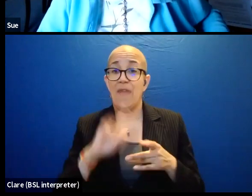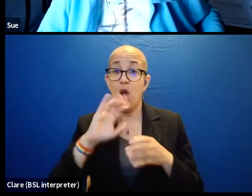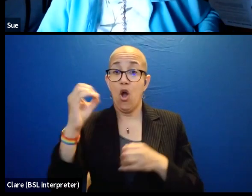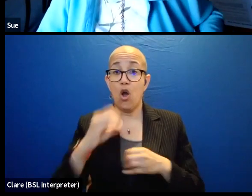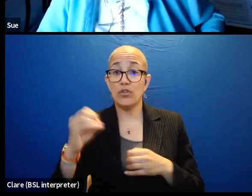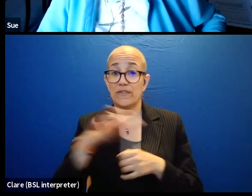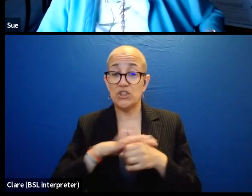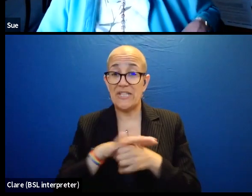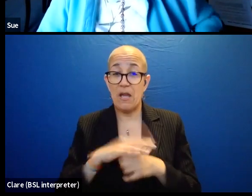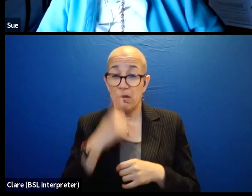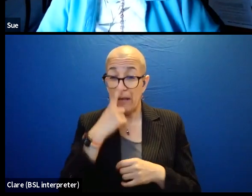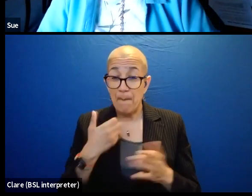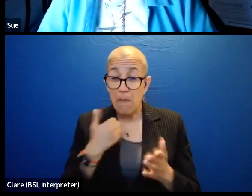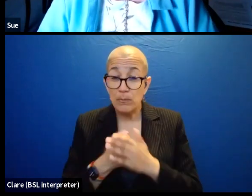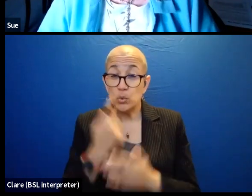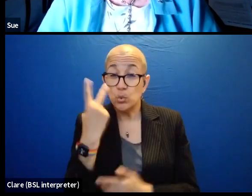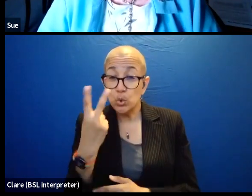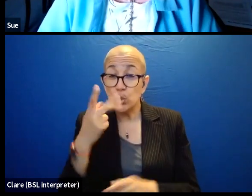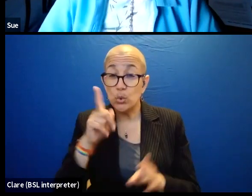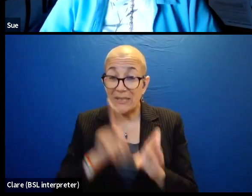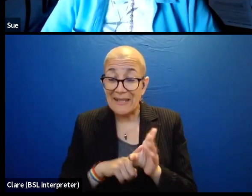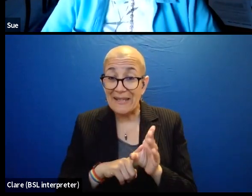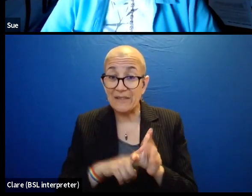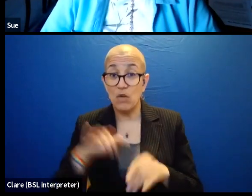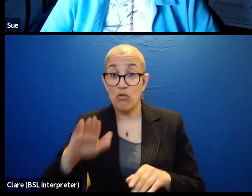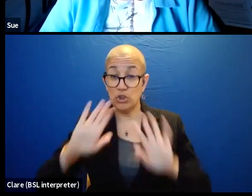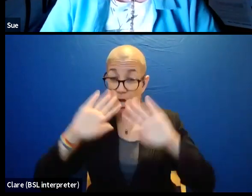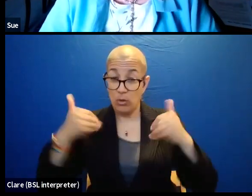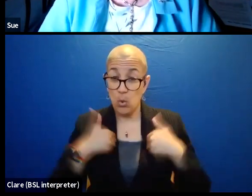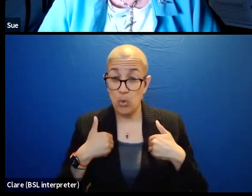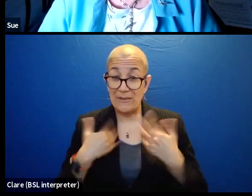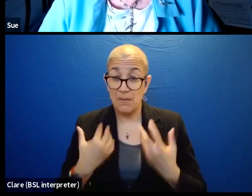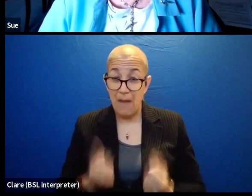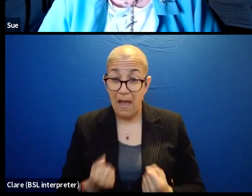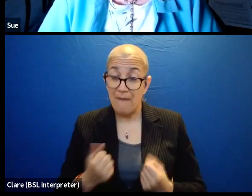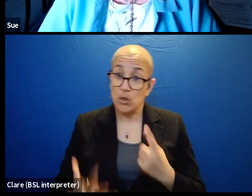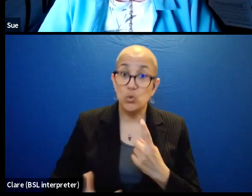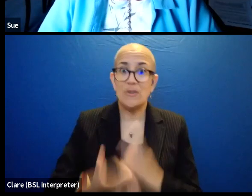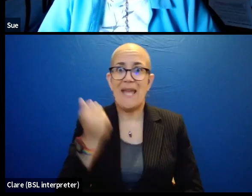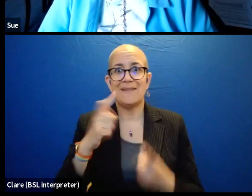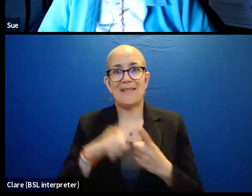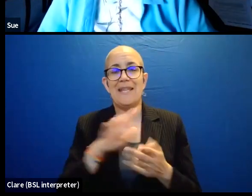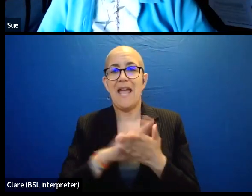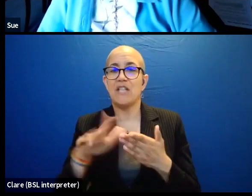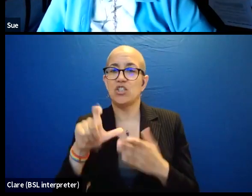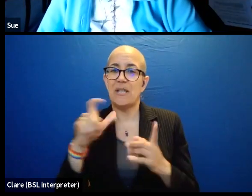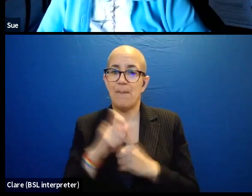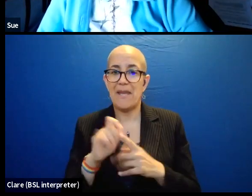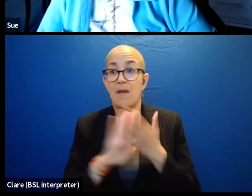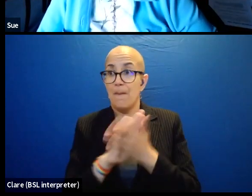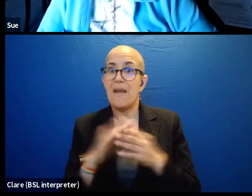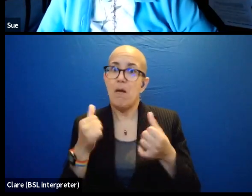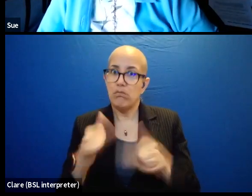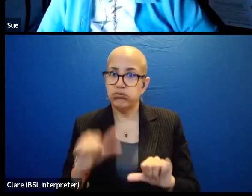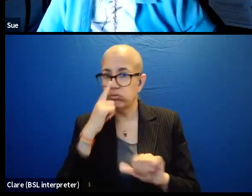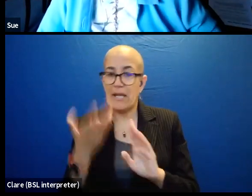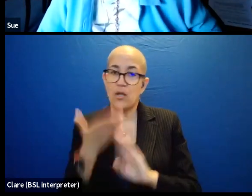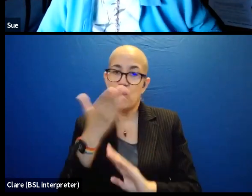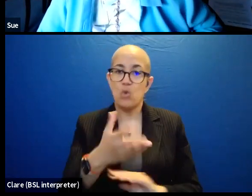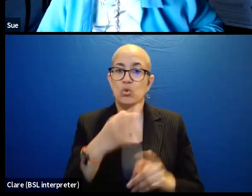child with autism to get the EHCP, which then allows them to be able to go to one of our brilliant special schools